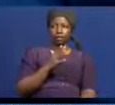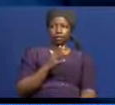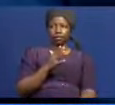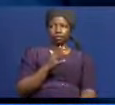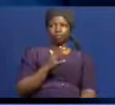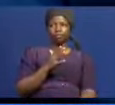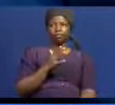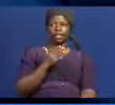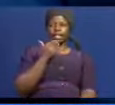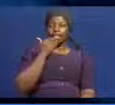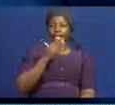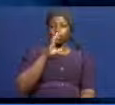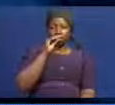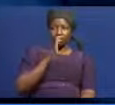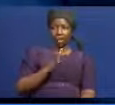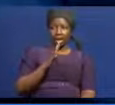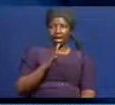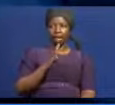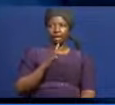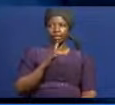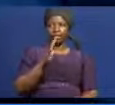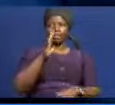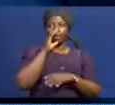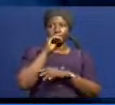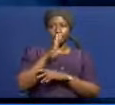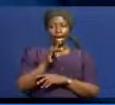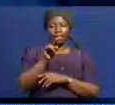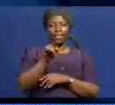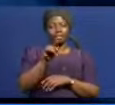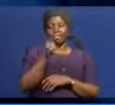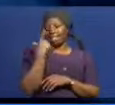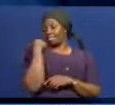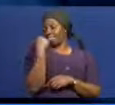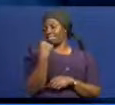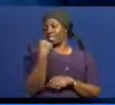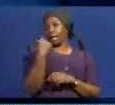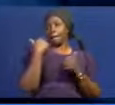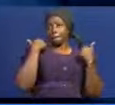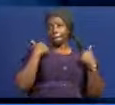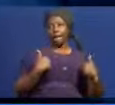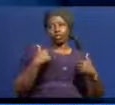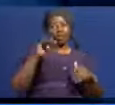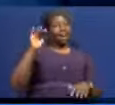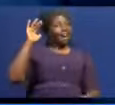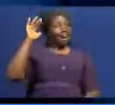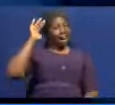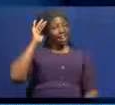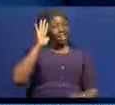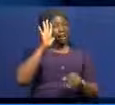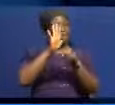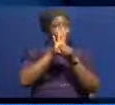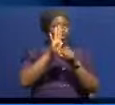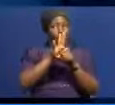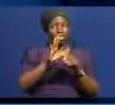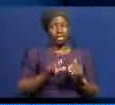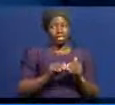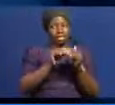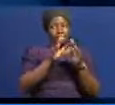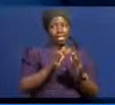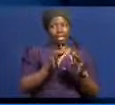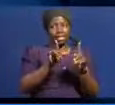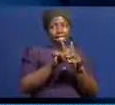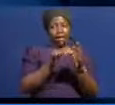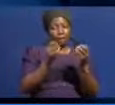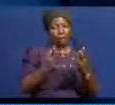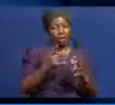Kavindu. Thank you, Mr. Speaker. And Mr. Speaker, it was just the other day I heard Majority Leader and